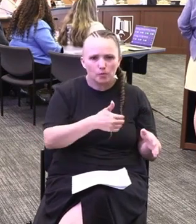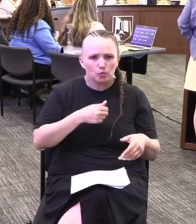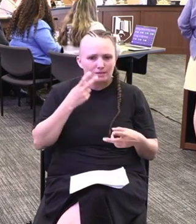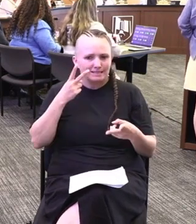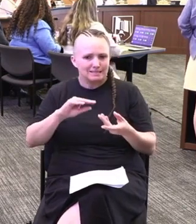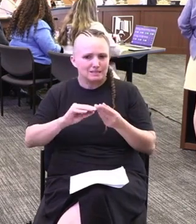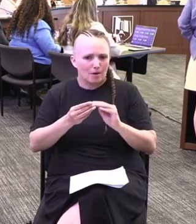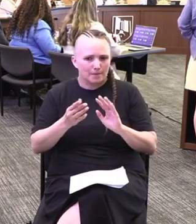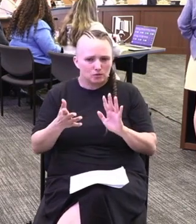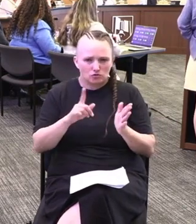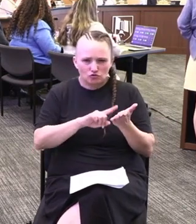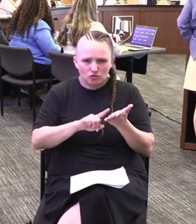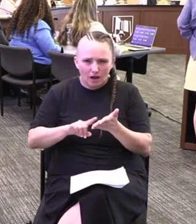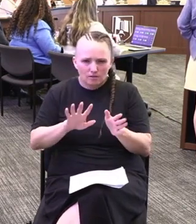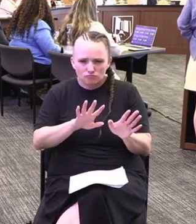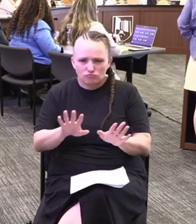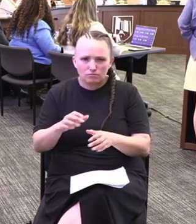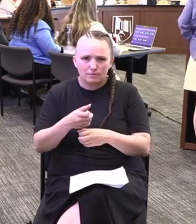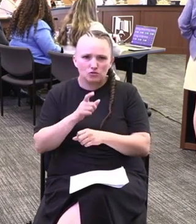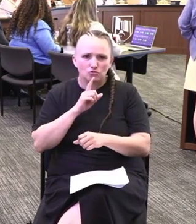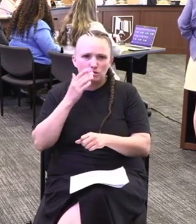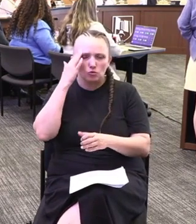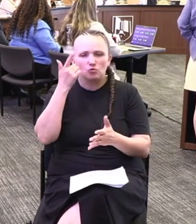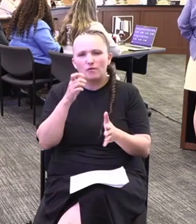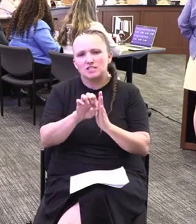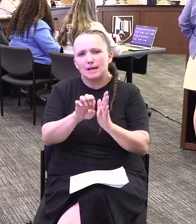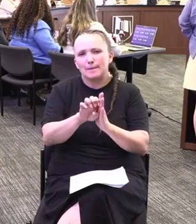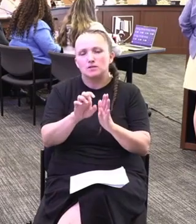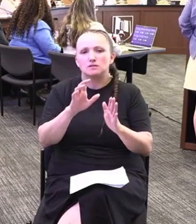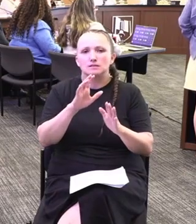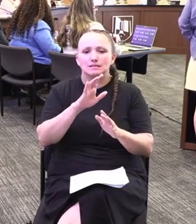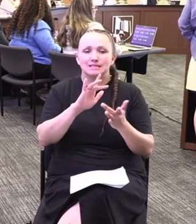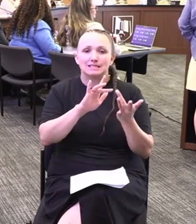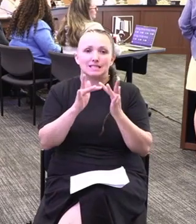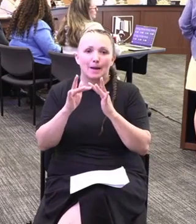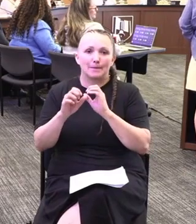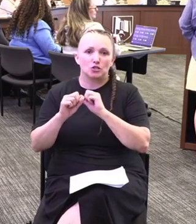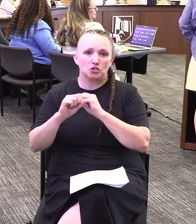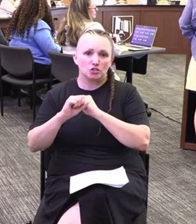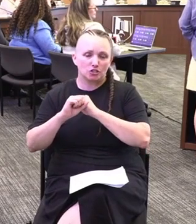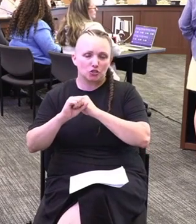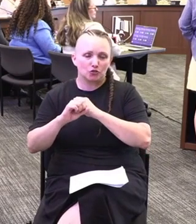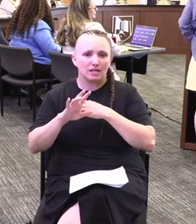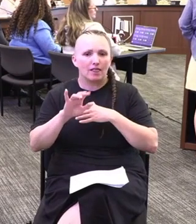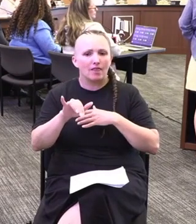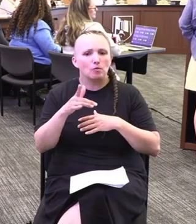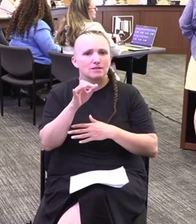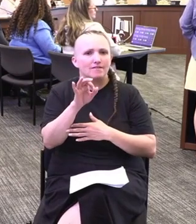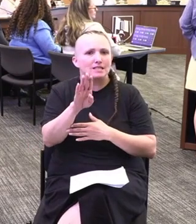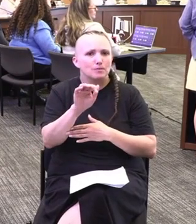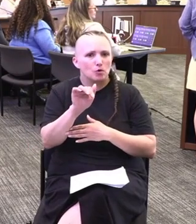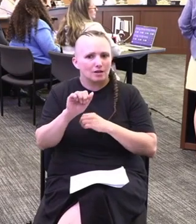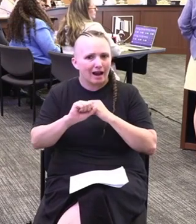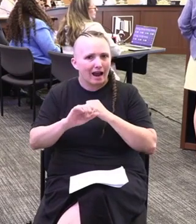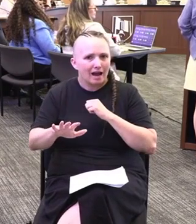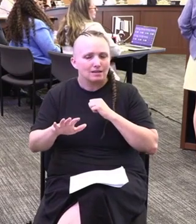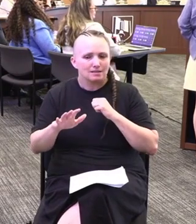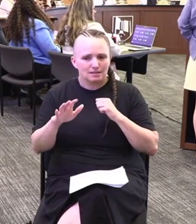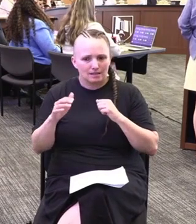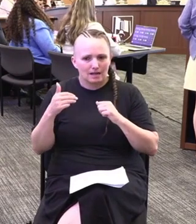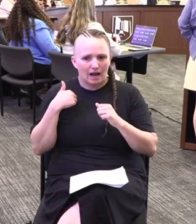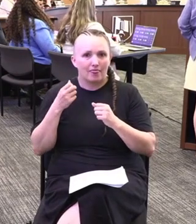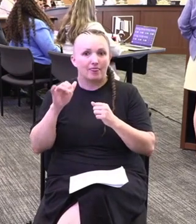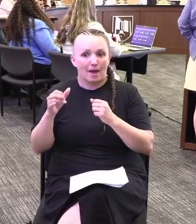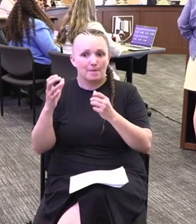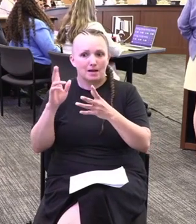to see, like, for example, the cybersecurity. We know that that ad was a Facebook ad and that it brought that many people to the website.